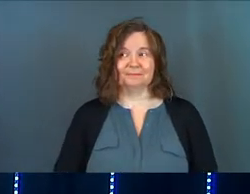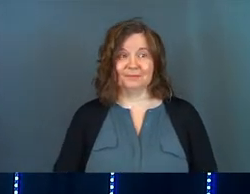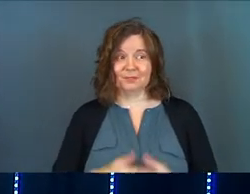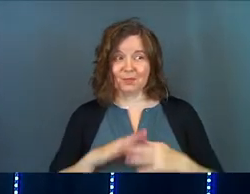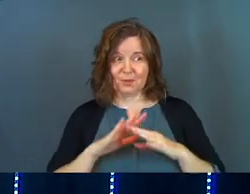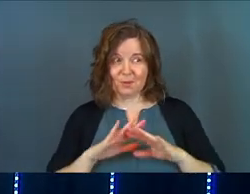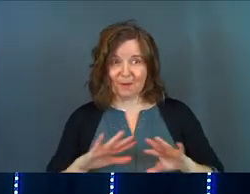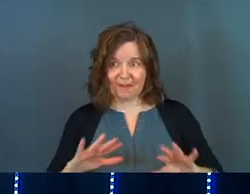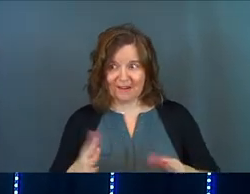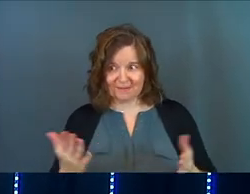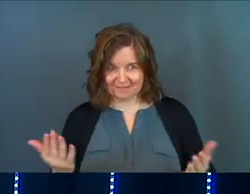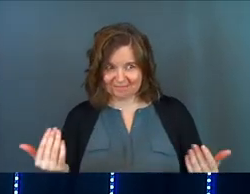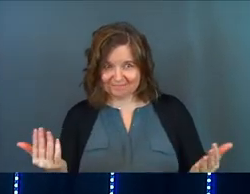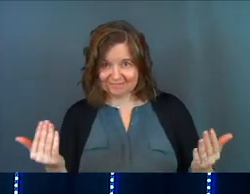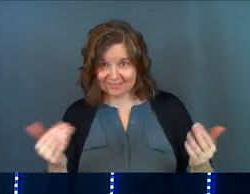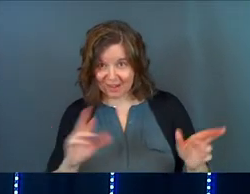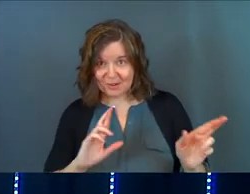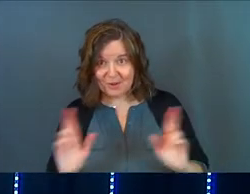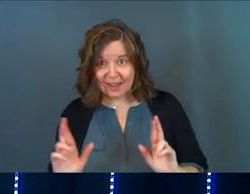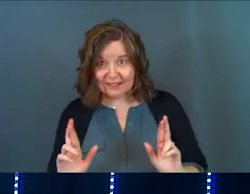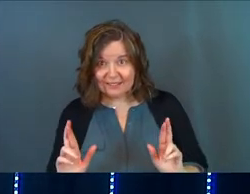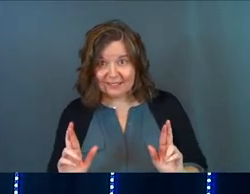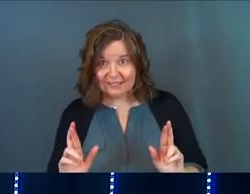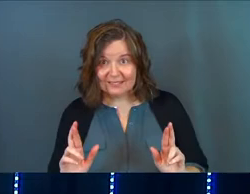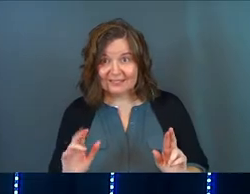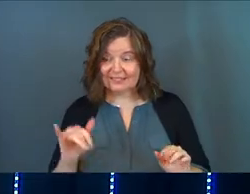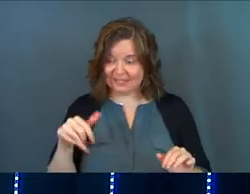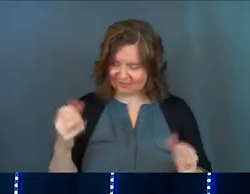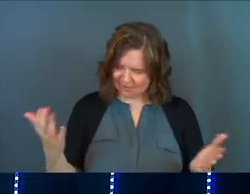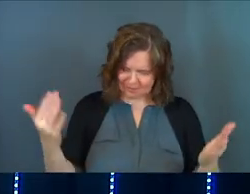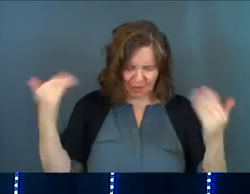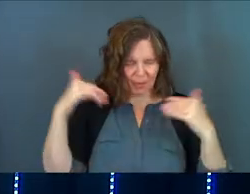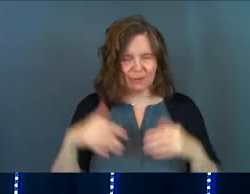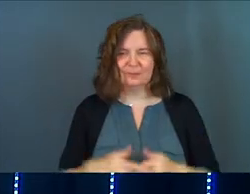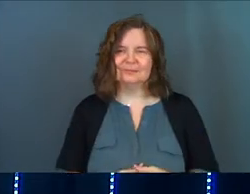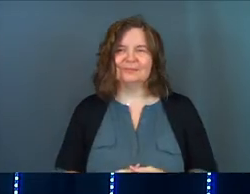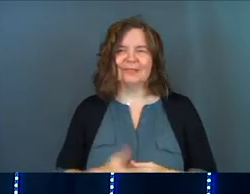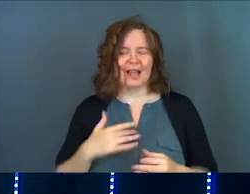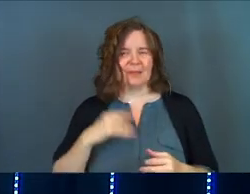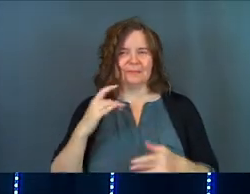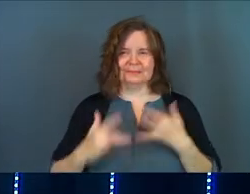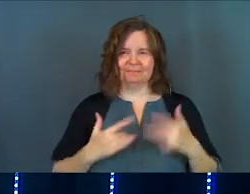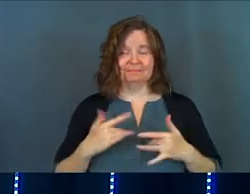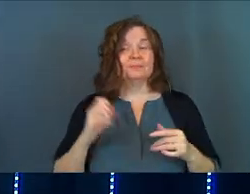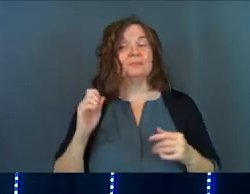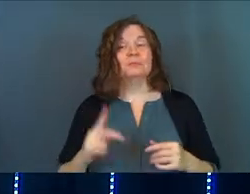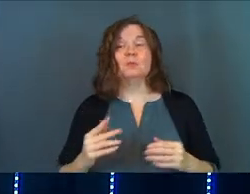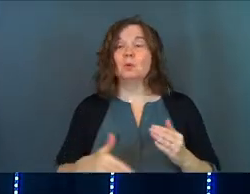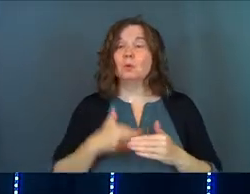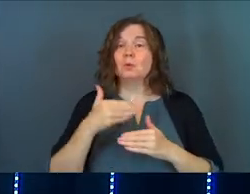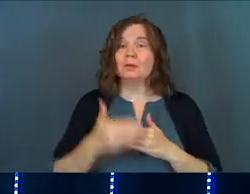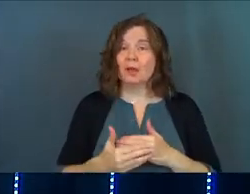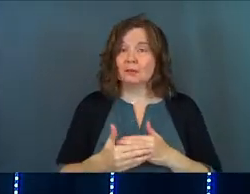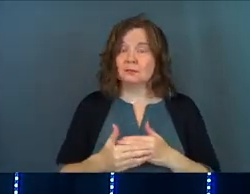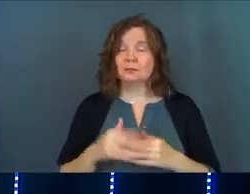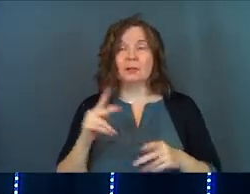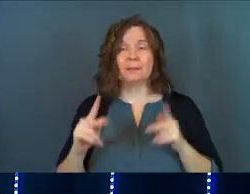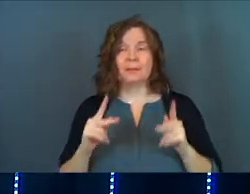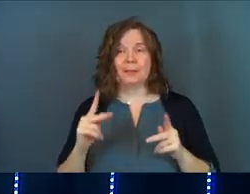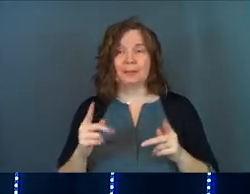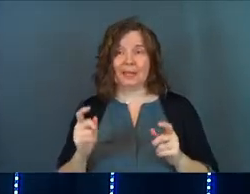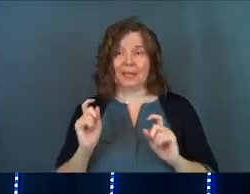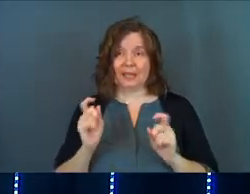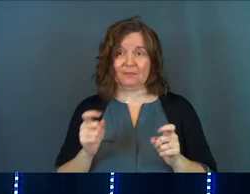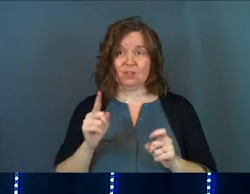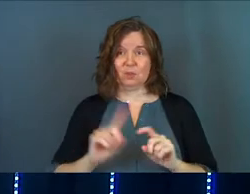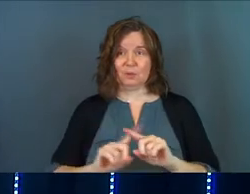You're starting to quiet down on me now. Are you ready for this? Let's go. Let's go. I'm pumped. Okay, so next is people have